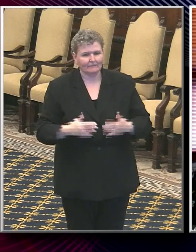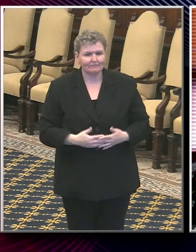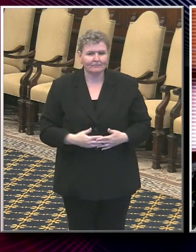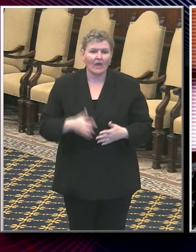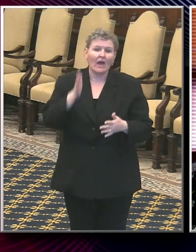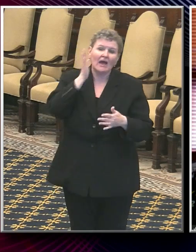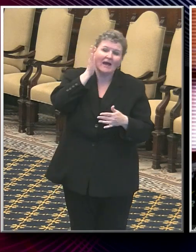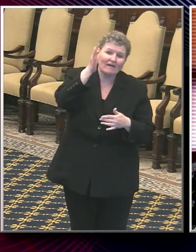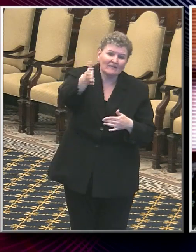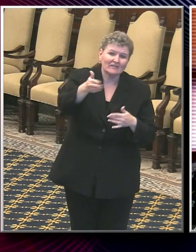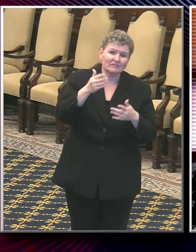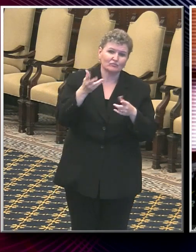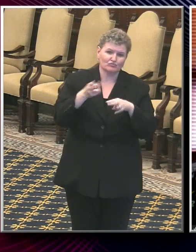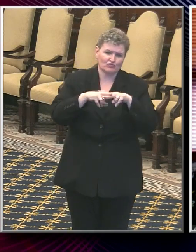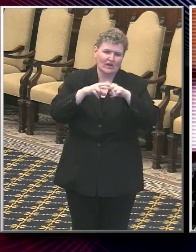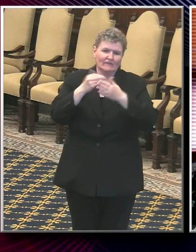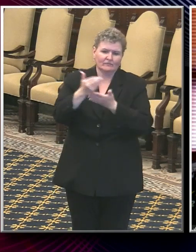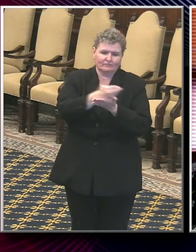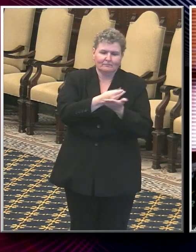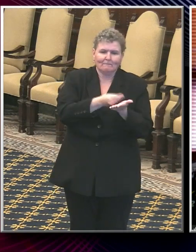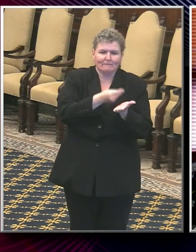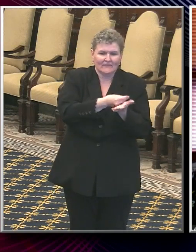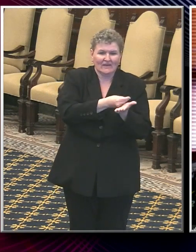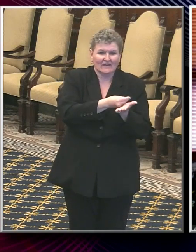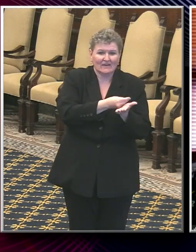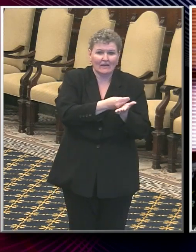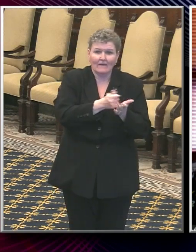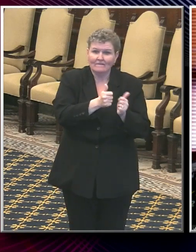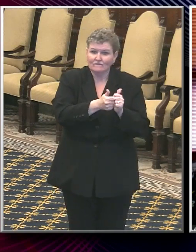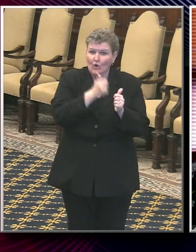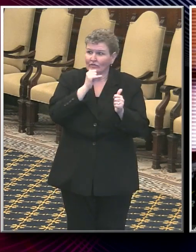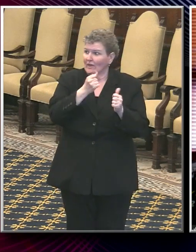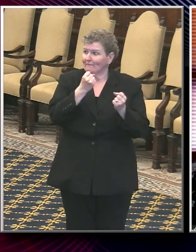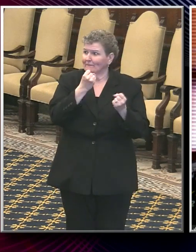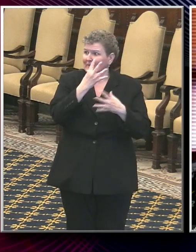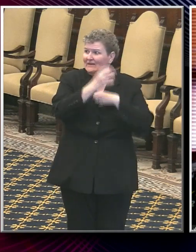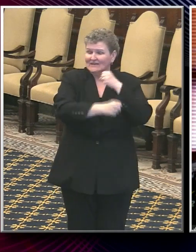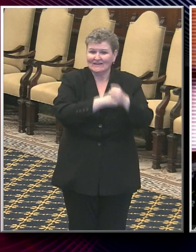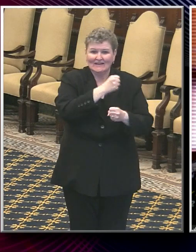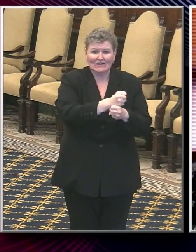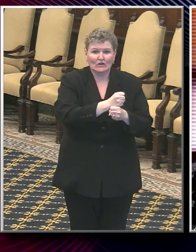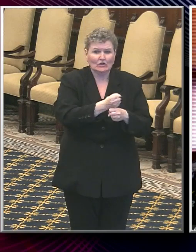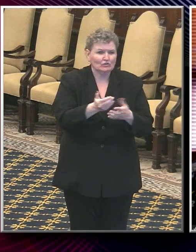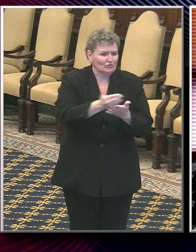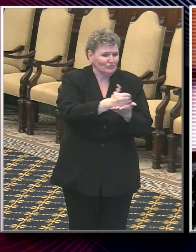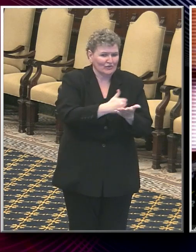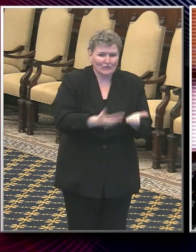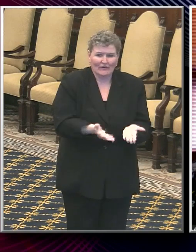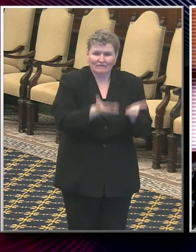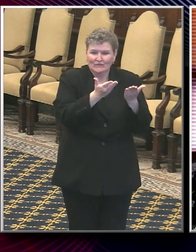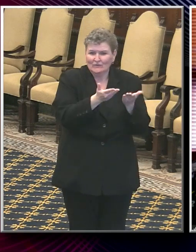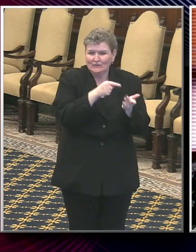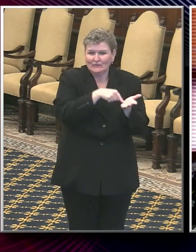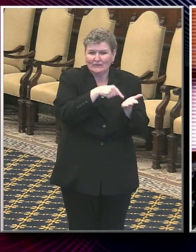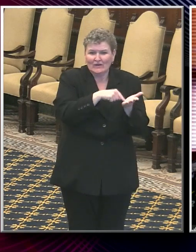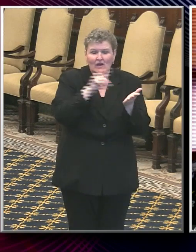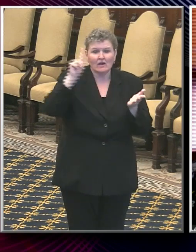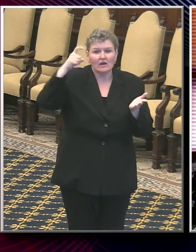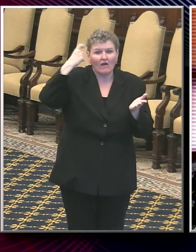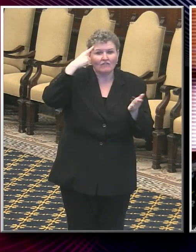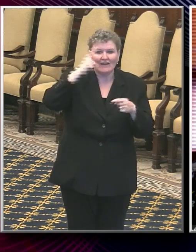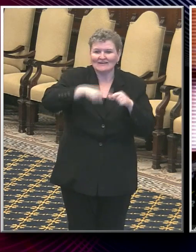though they've avoided doing that for a number of years. Government can't run without revenue, and they're going to have to figure it out. And then we're going to have